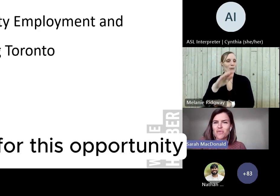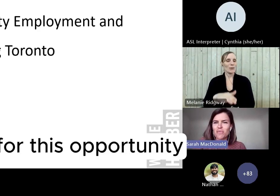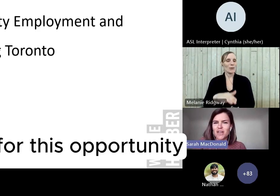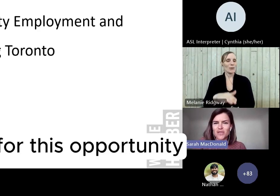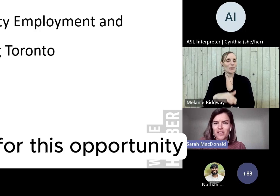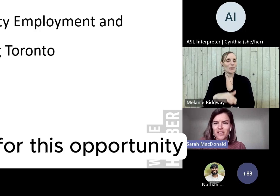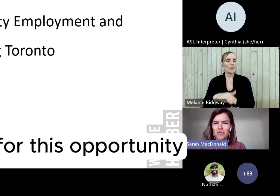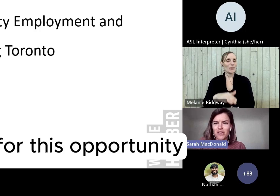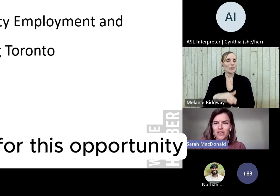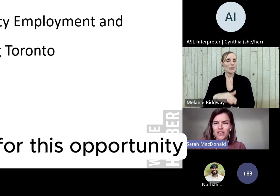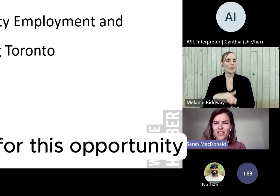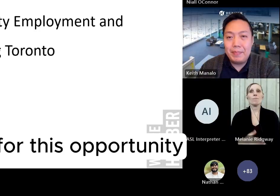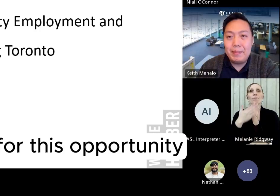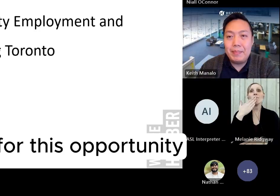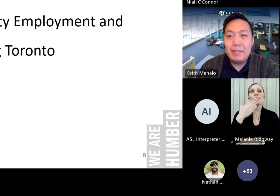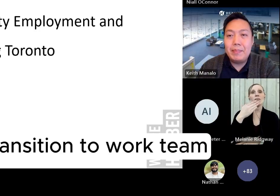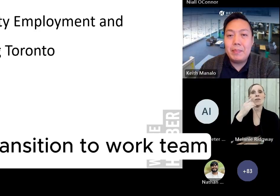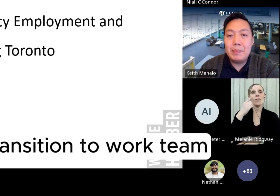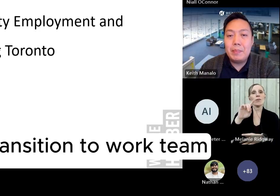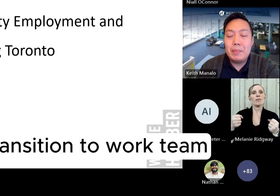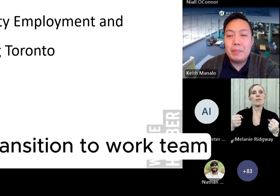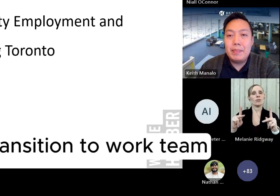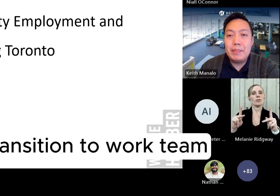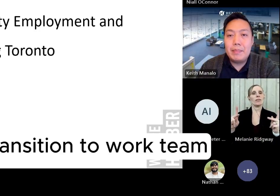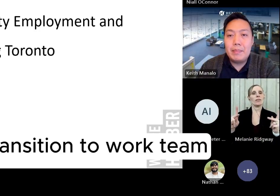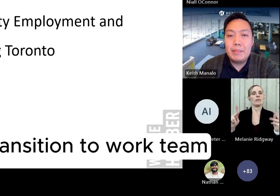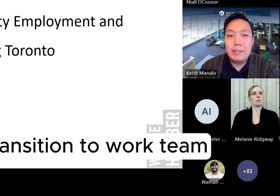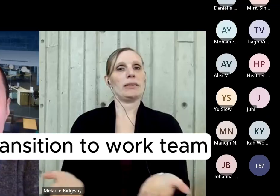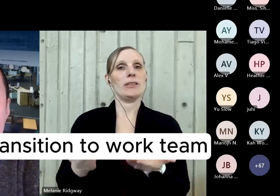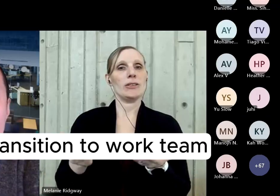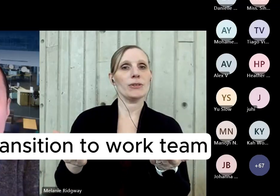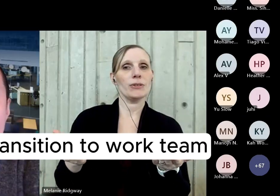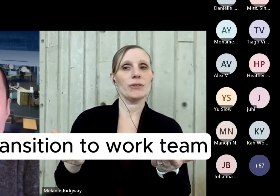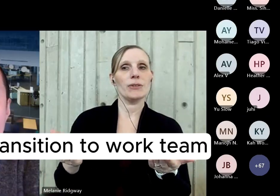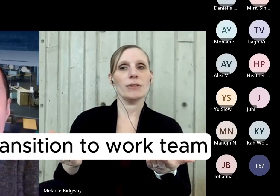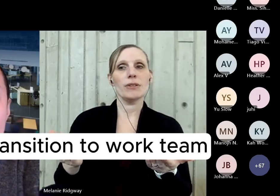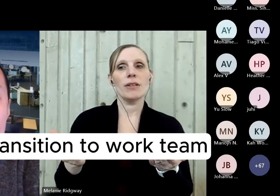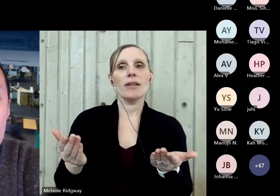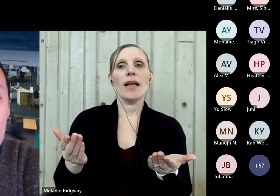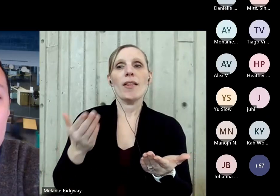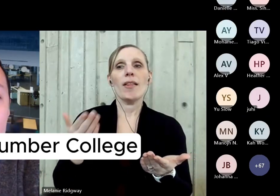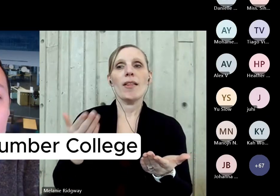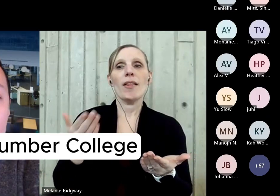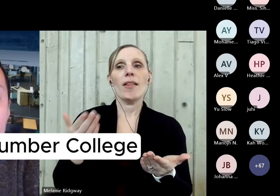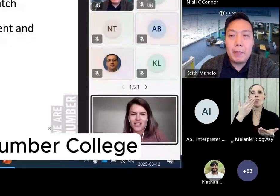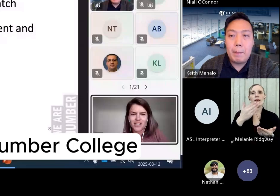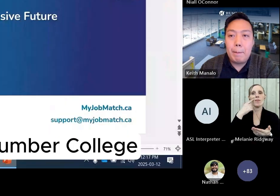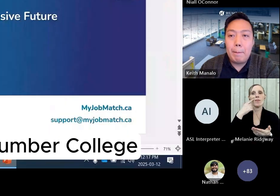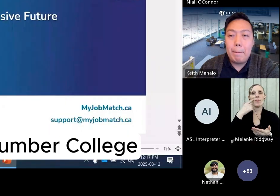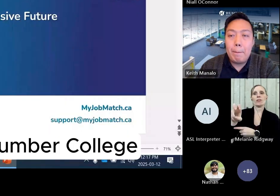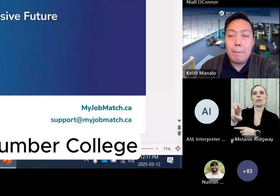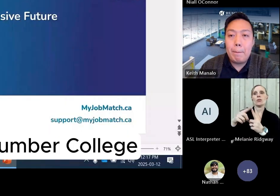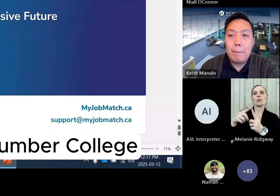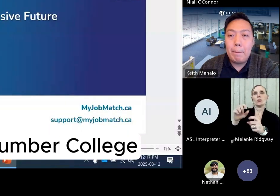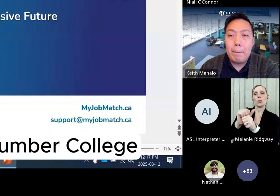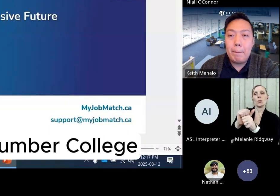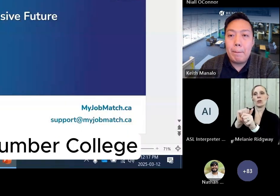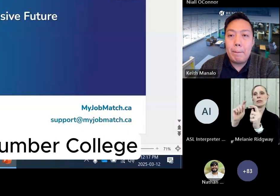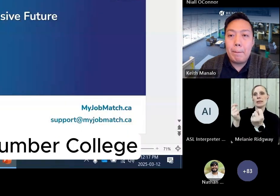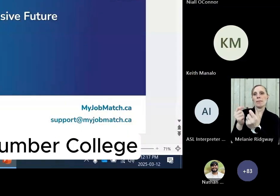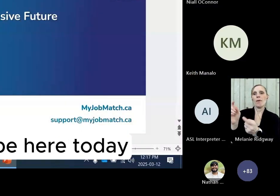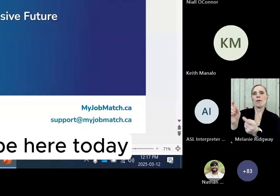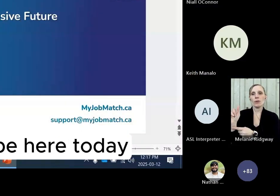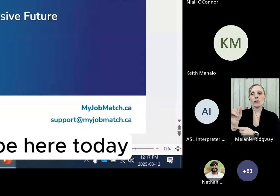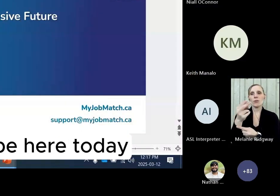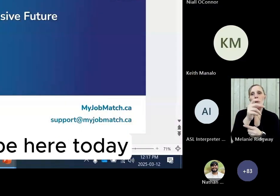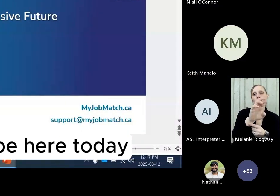you so much for this opportunity, and especially to the Transition to Work team, as well as the Hubbard